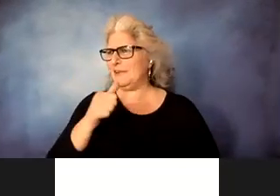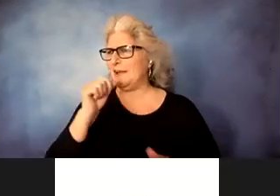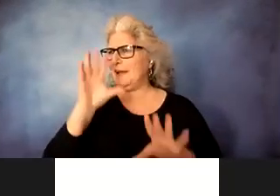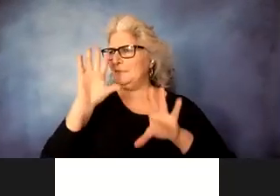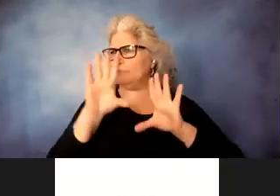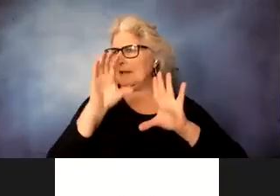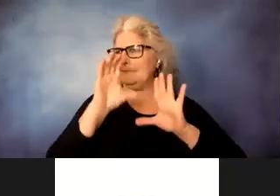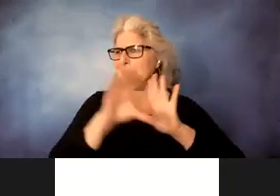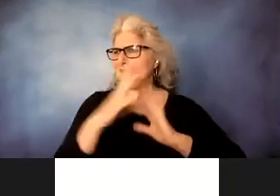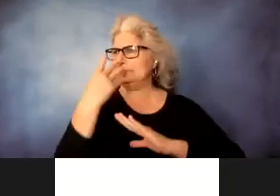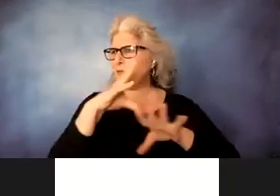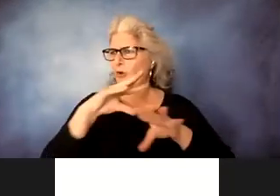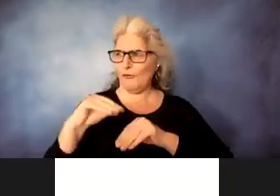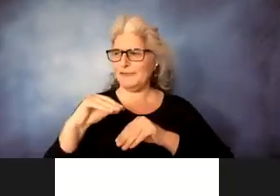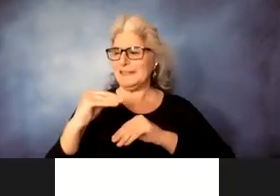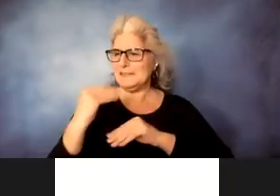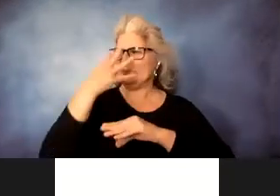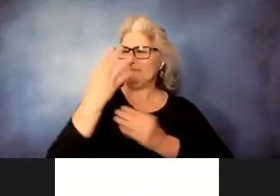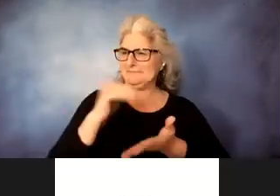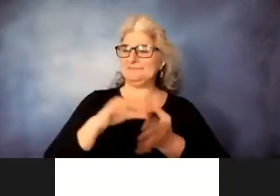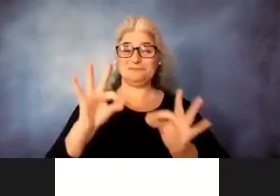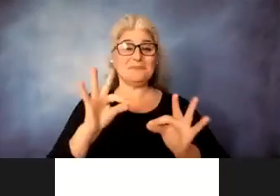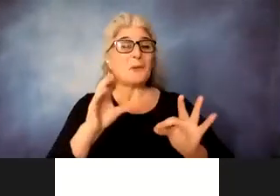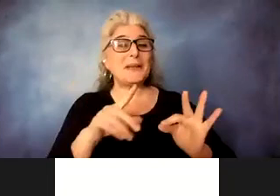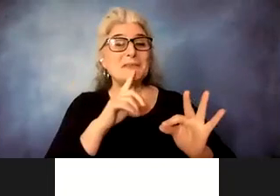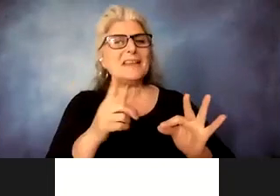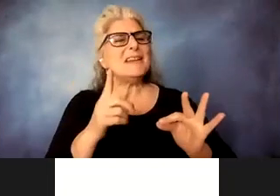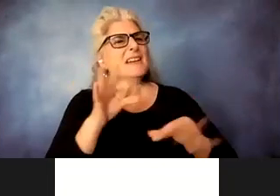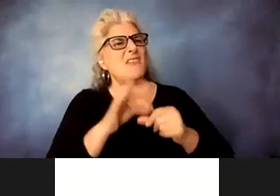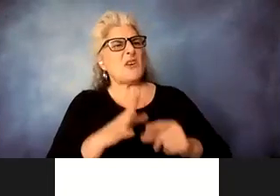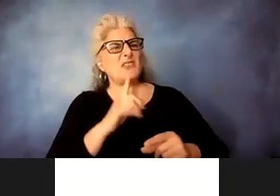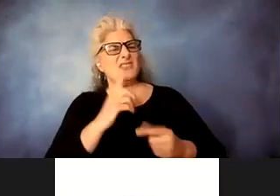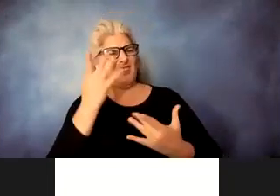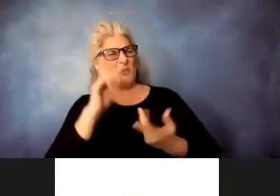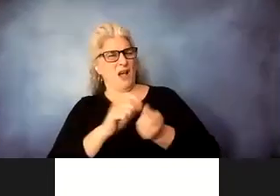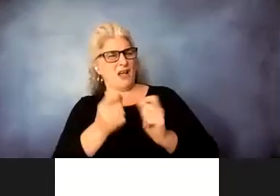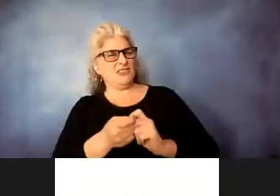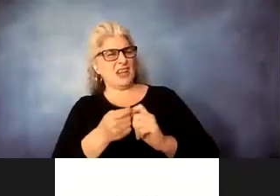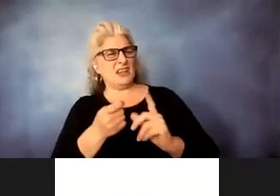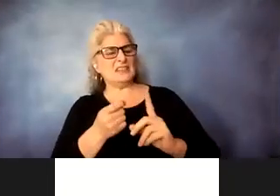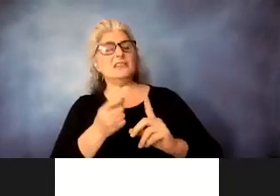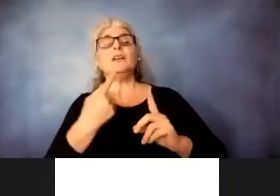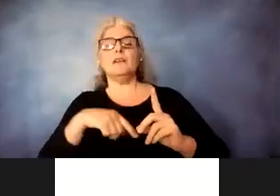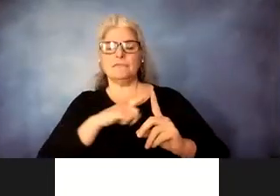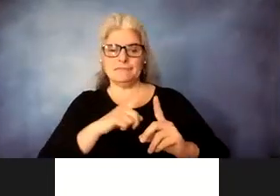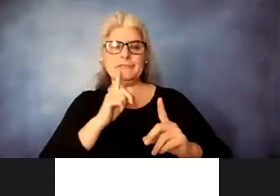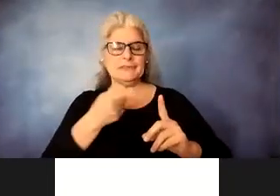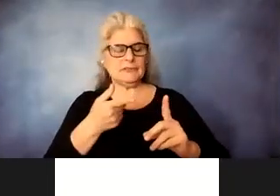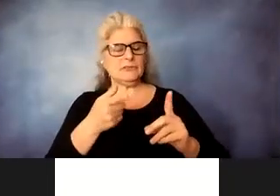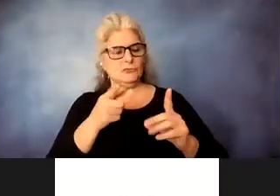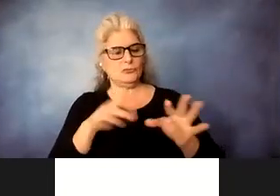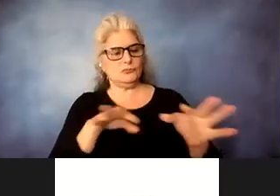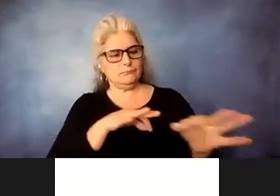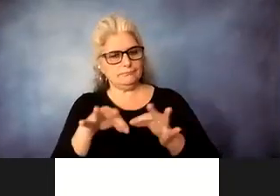I am. Voters want to know why the change happened, and they kind of need to be reminded of